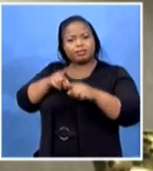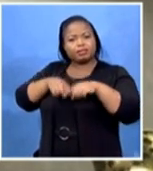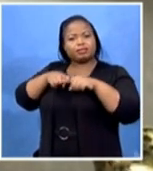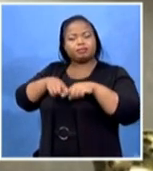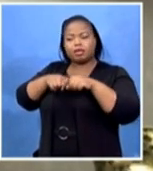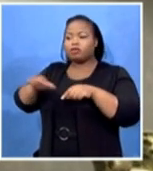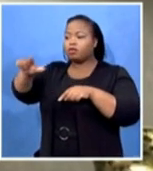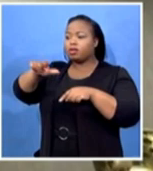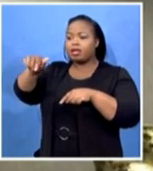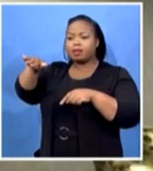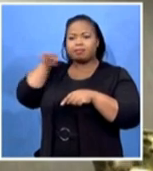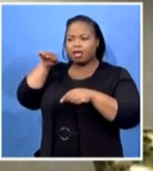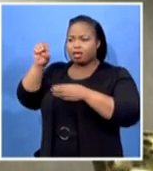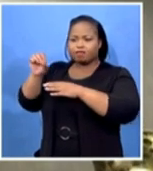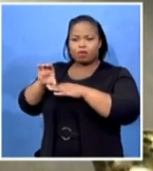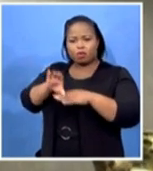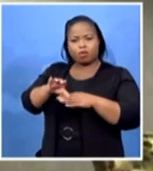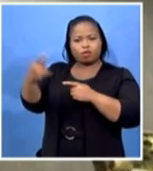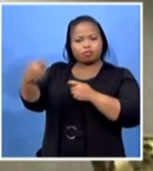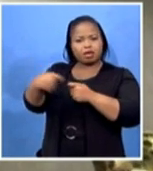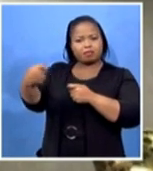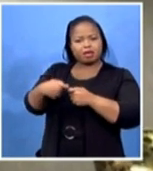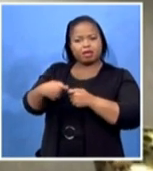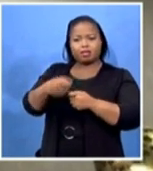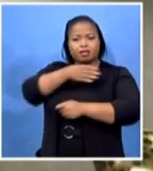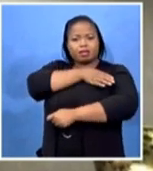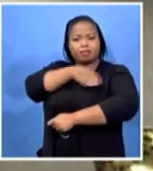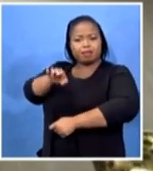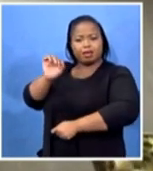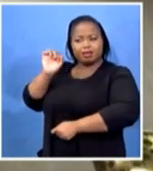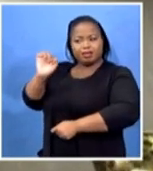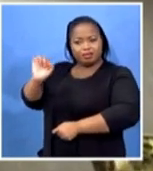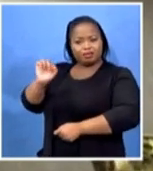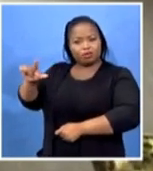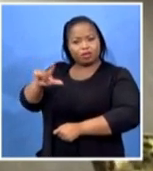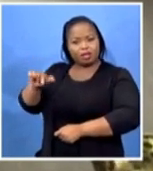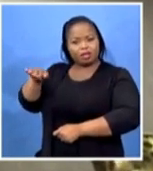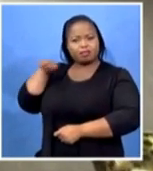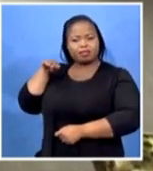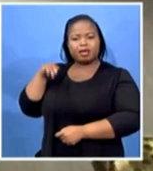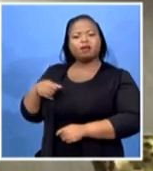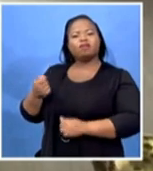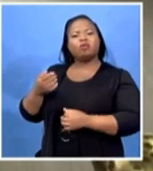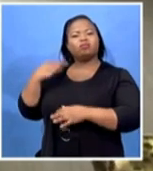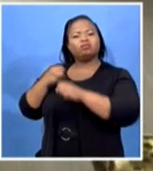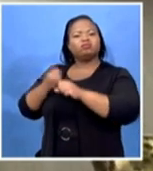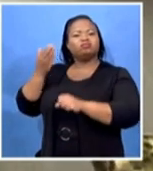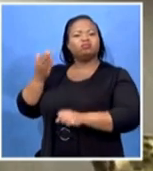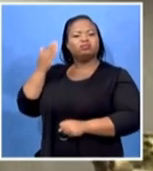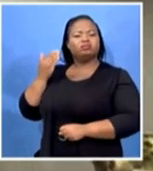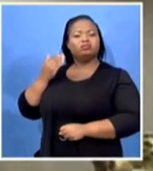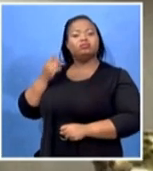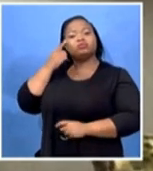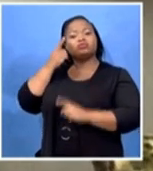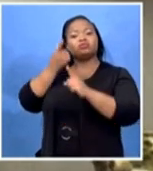mandate of the Land Bank recently, or over the past years, was to focus on the